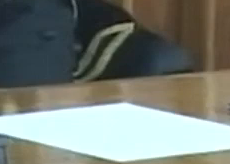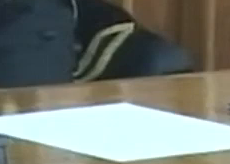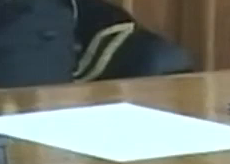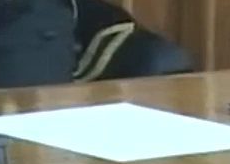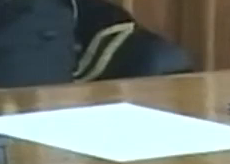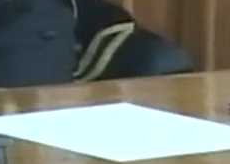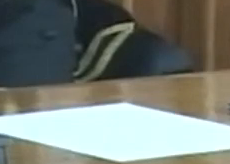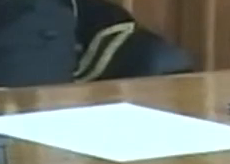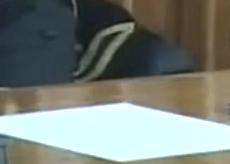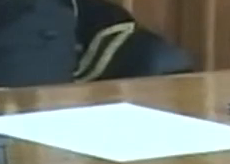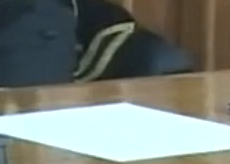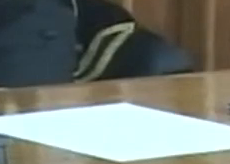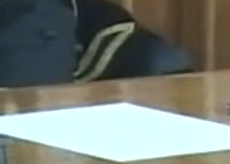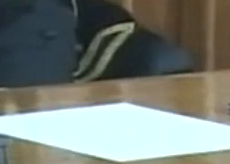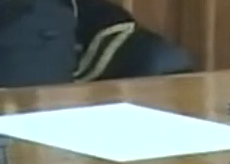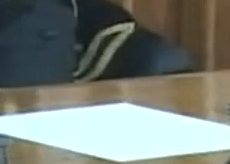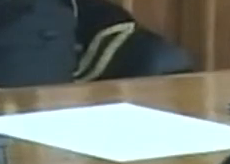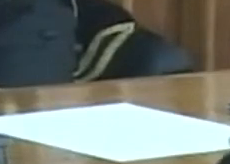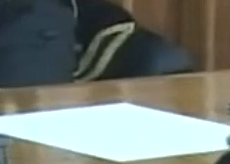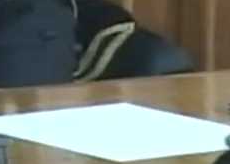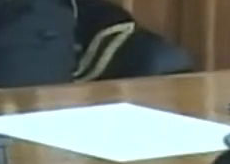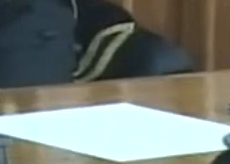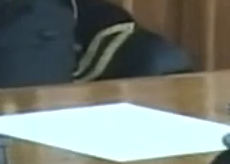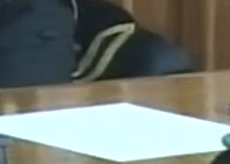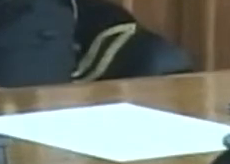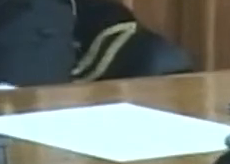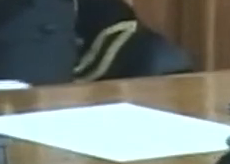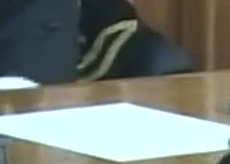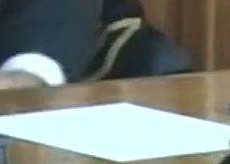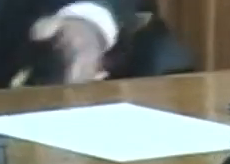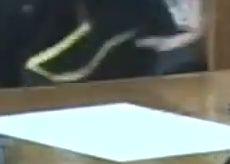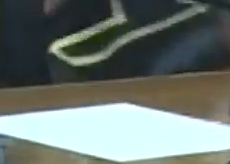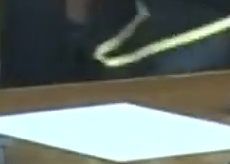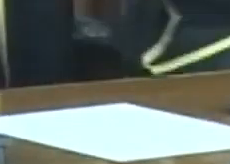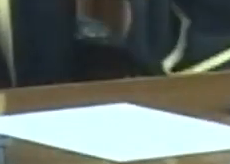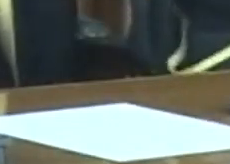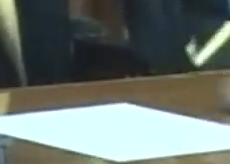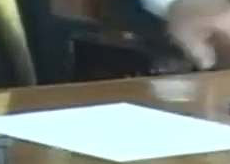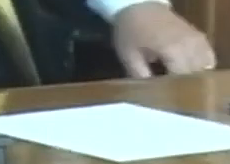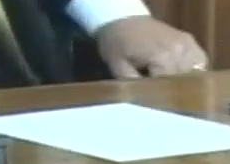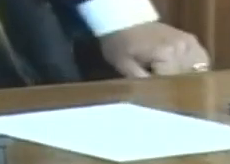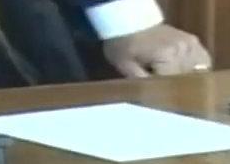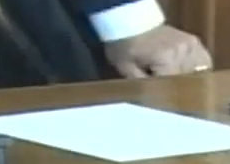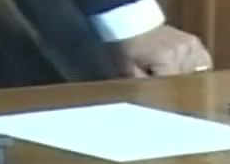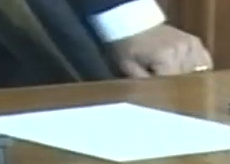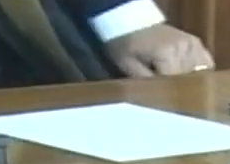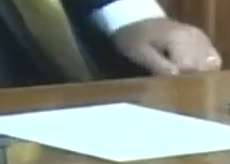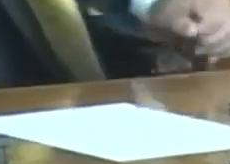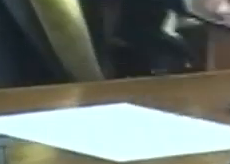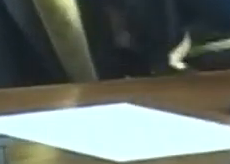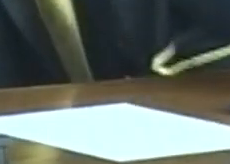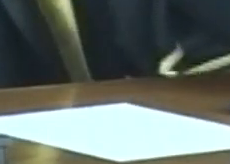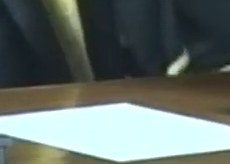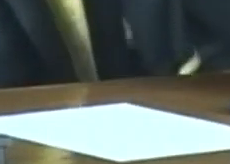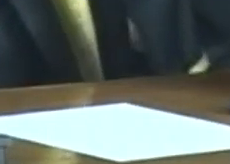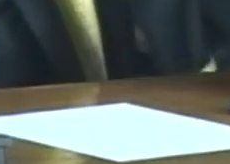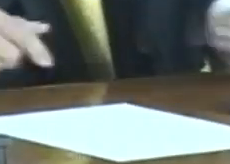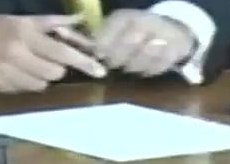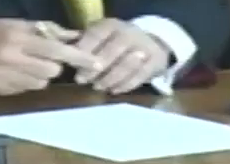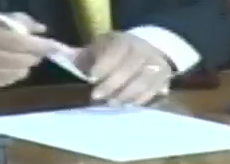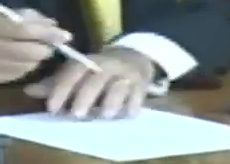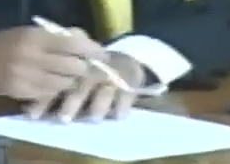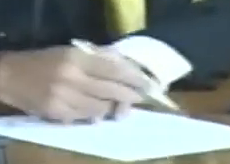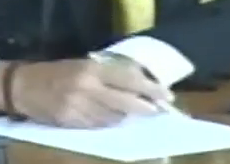Capital Development Fund Withdrawal Number 1, Order 2020, under the Bauxite Production Levy Act. Bauxite and